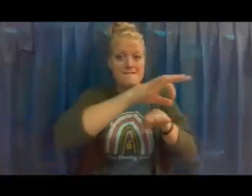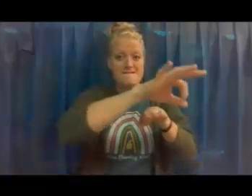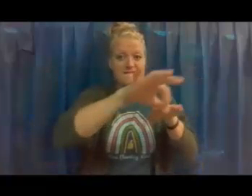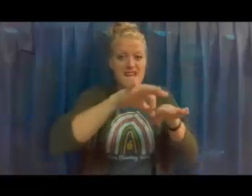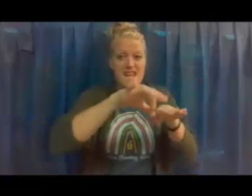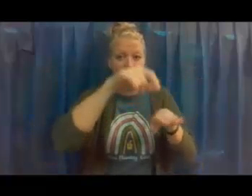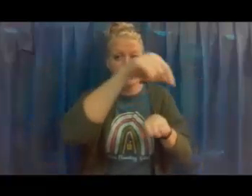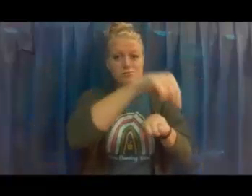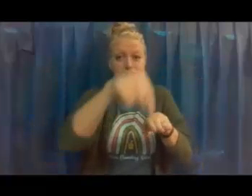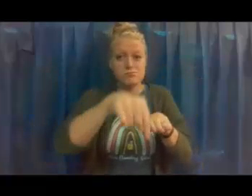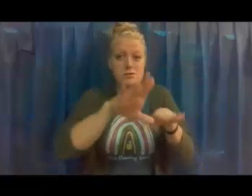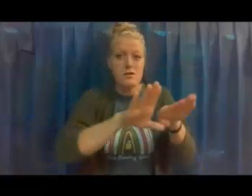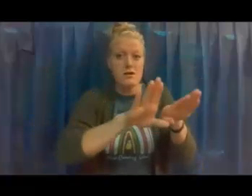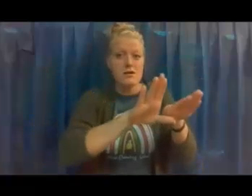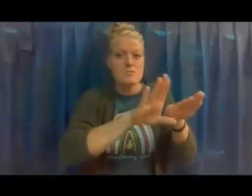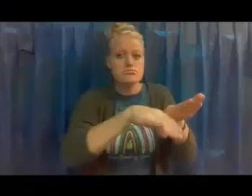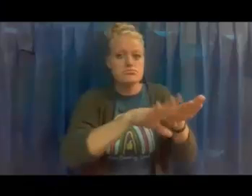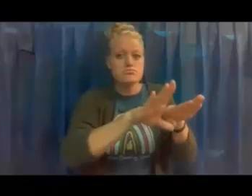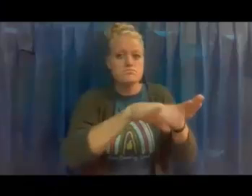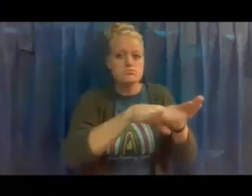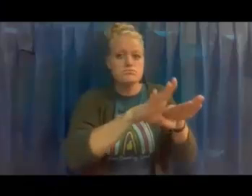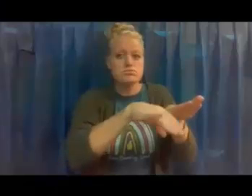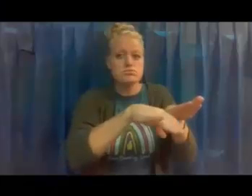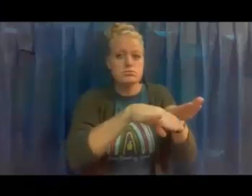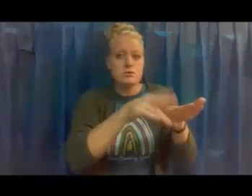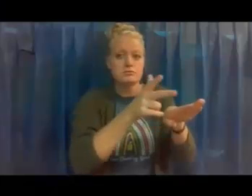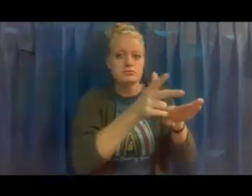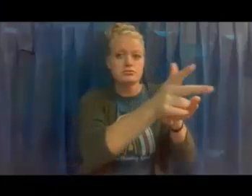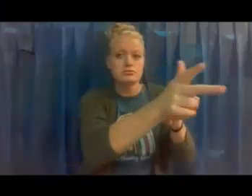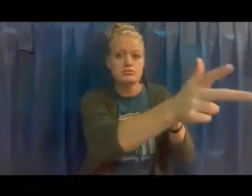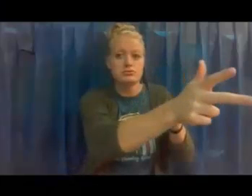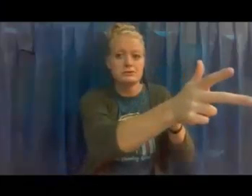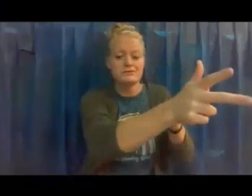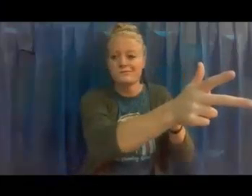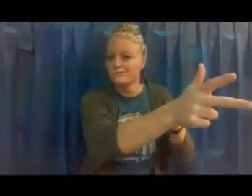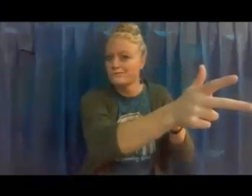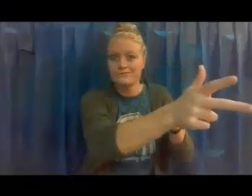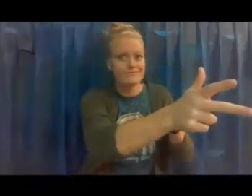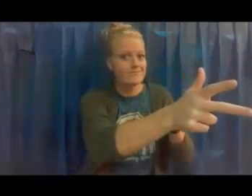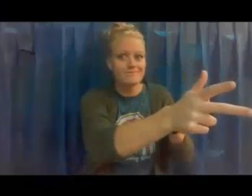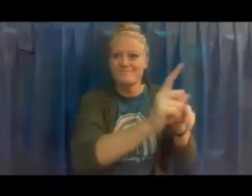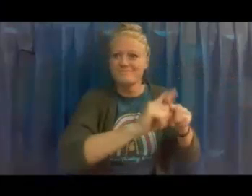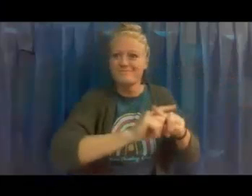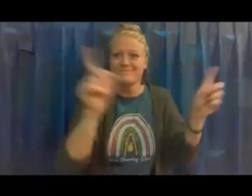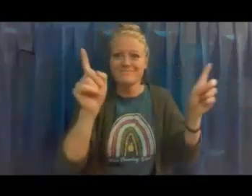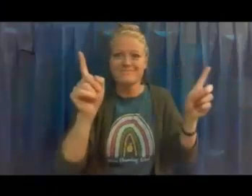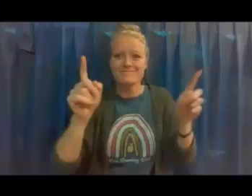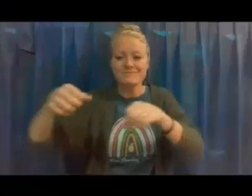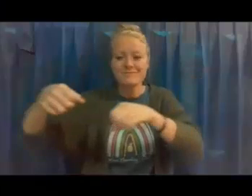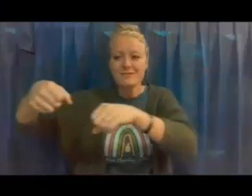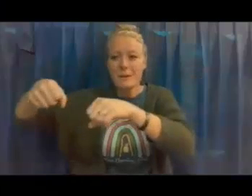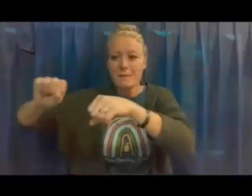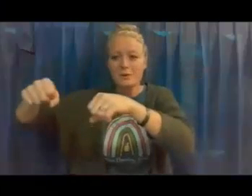Does it drive like a car, where you have your feet on the pedal and you push the accelerator to